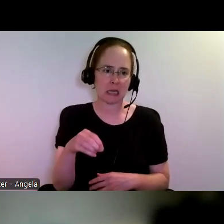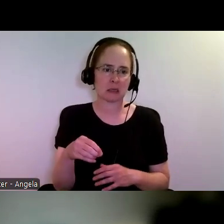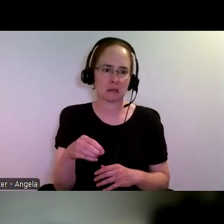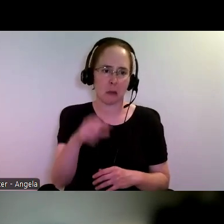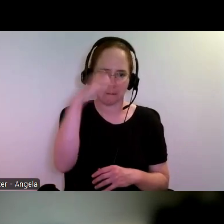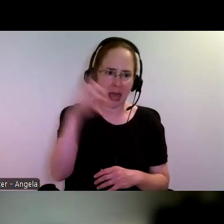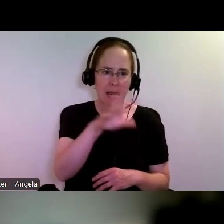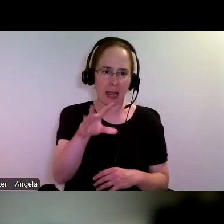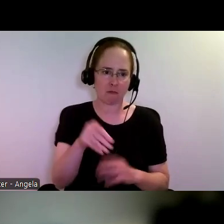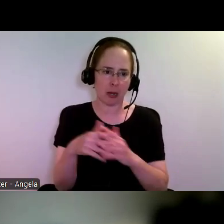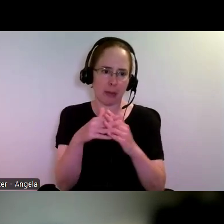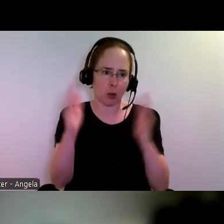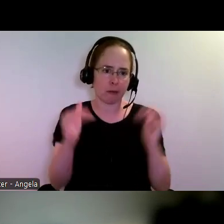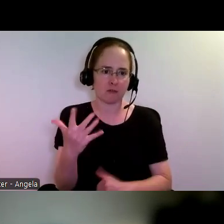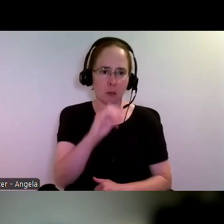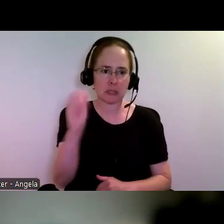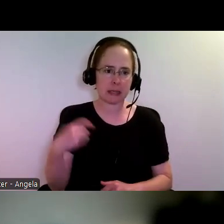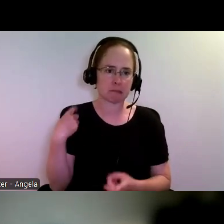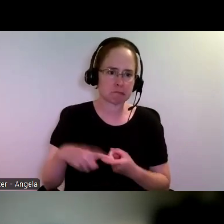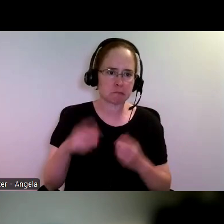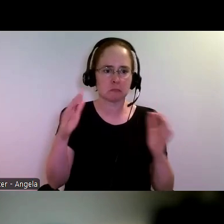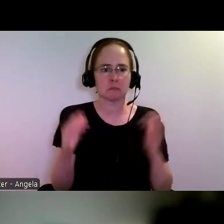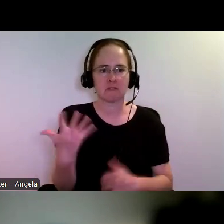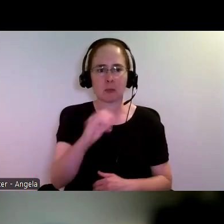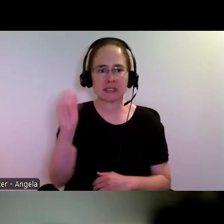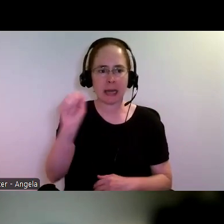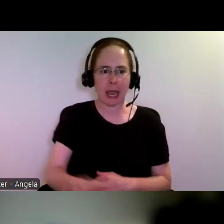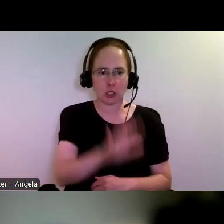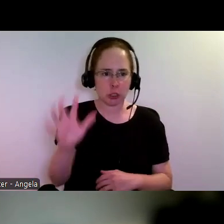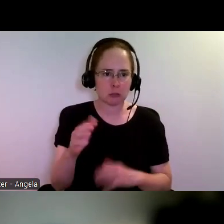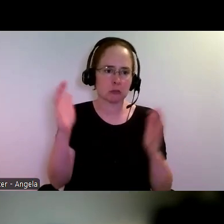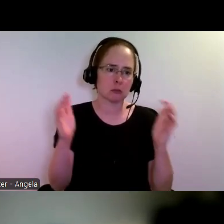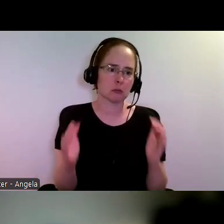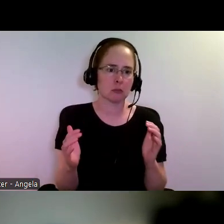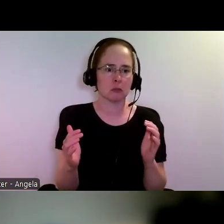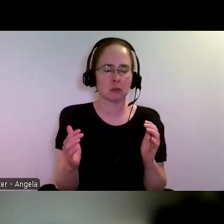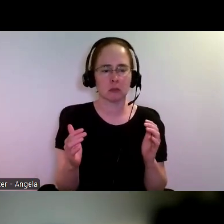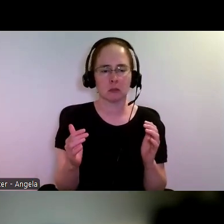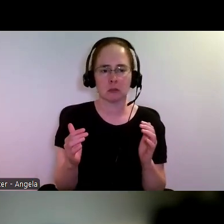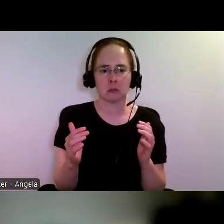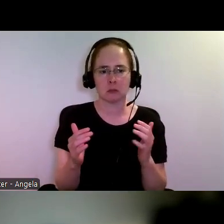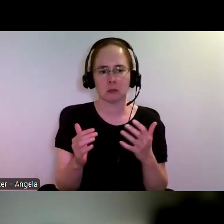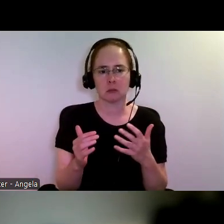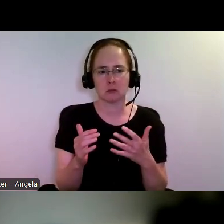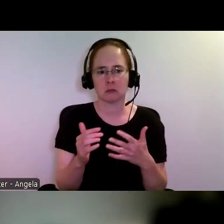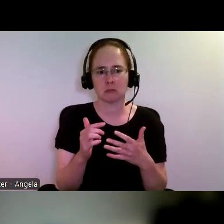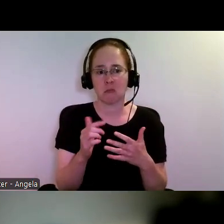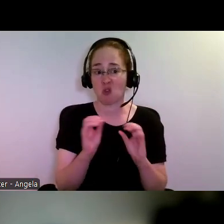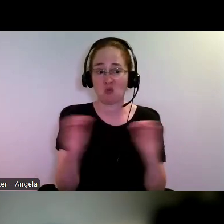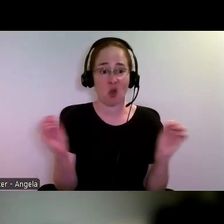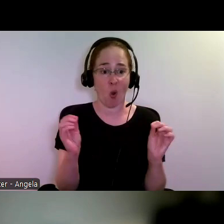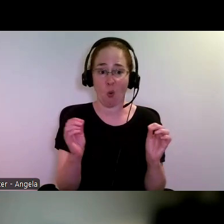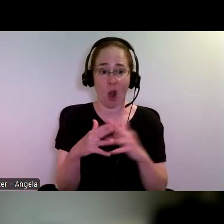Black and African American, 5% Hispanic and Latino, 5% Asian, and then no